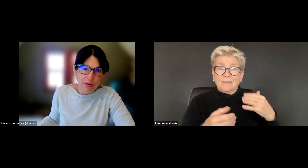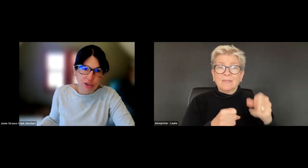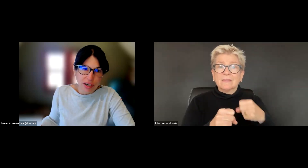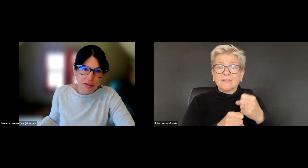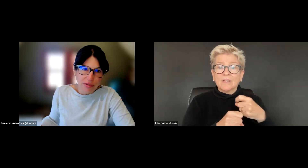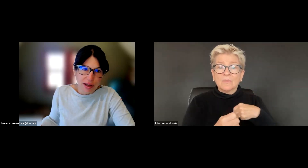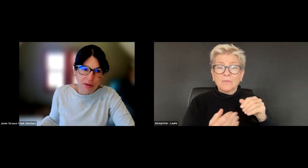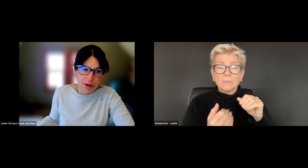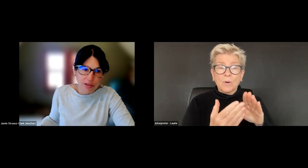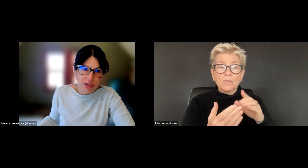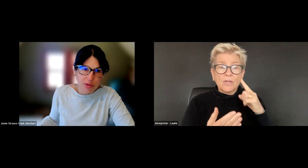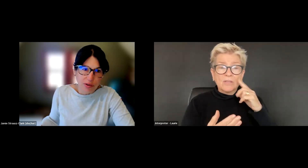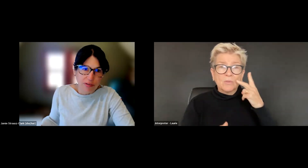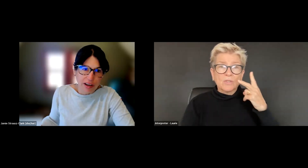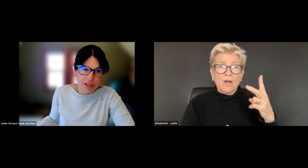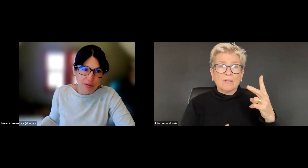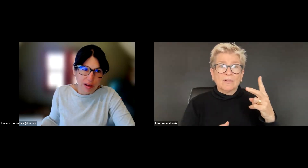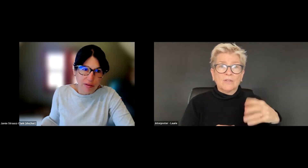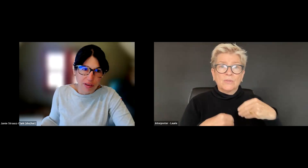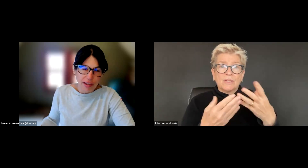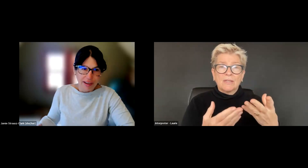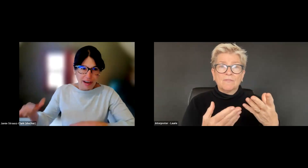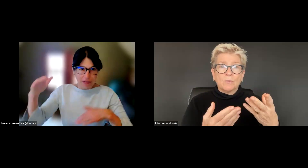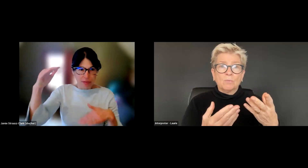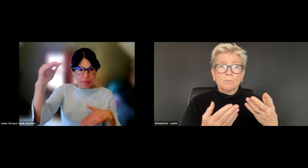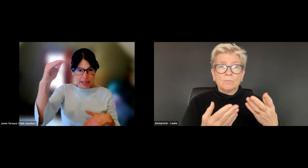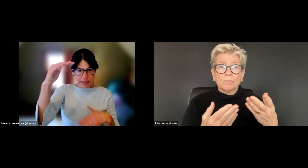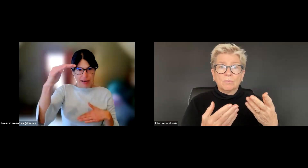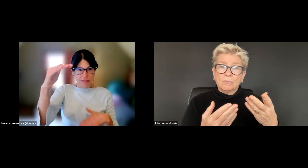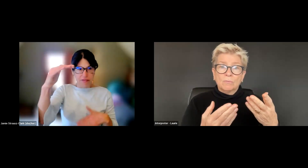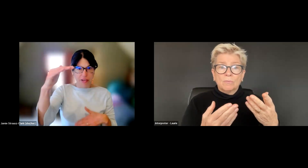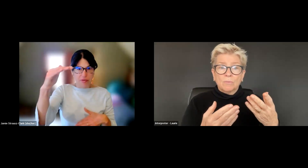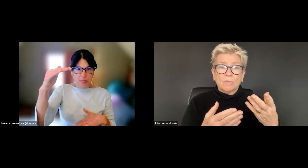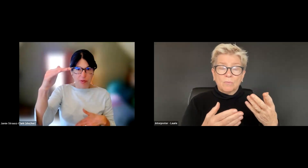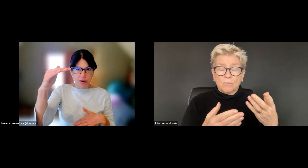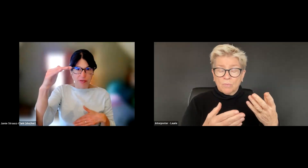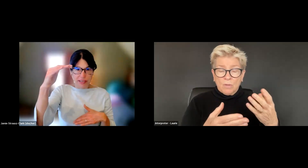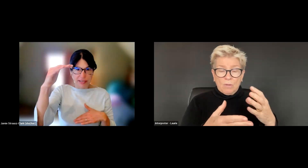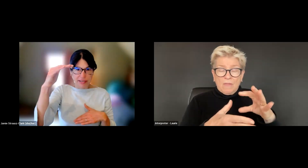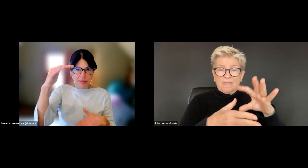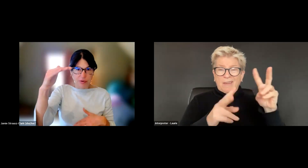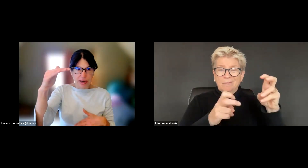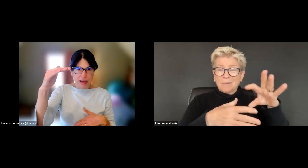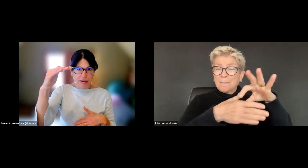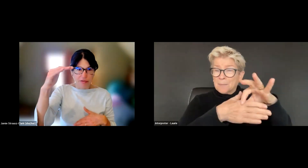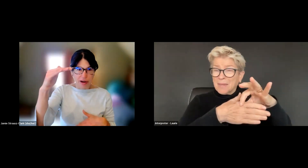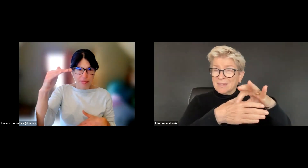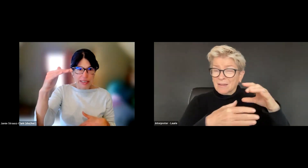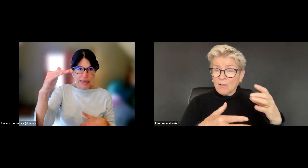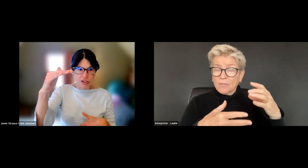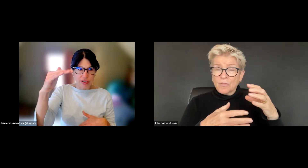the approach, as you saw, was to provide you with kind of the meat of the report, the summary